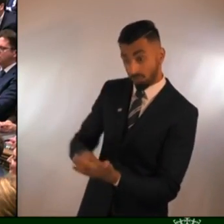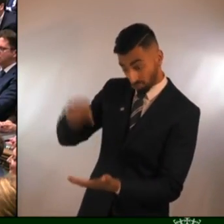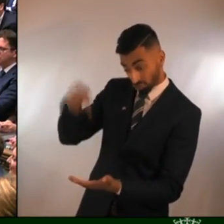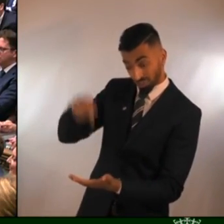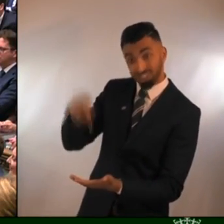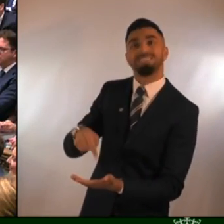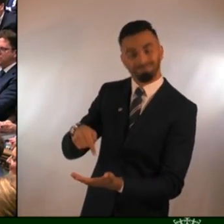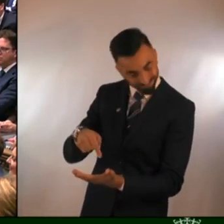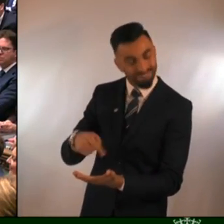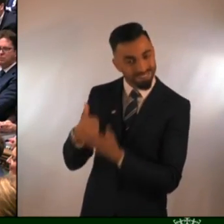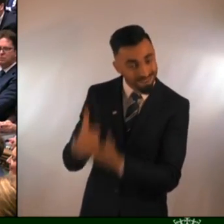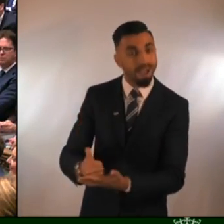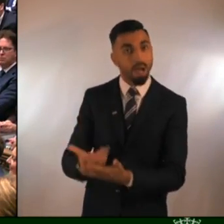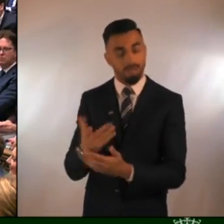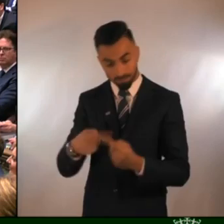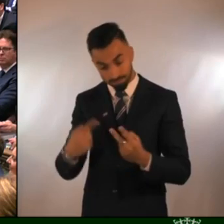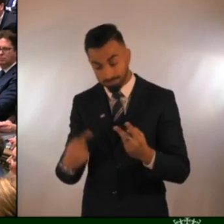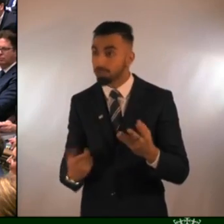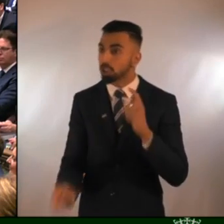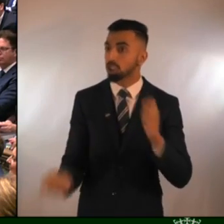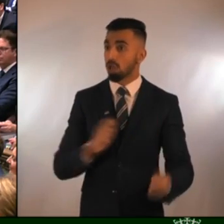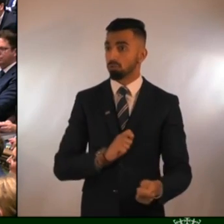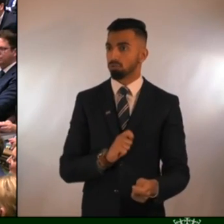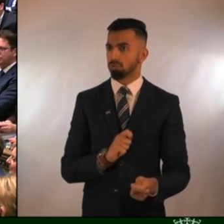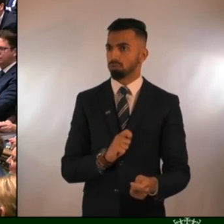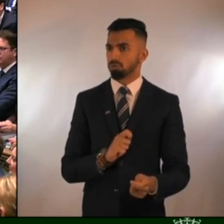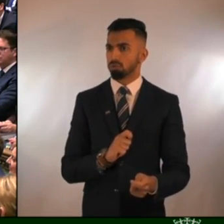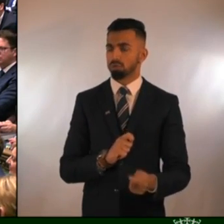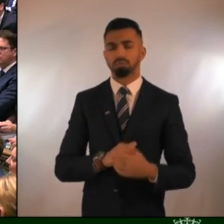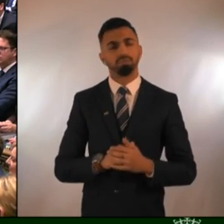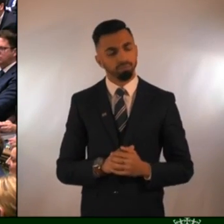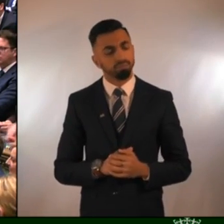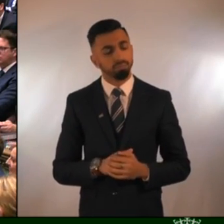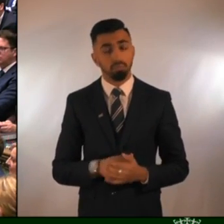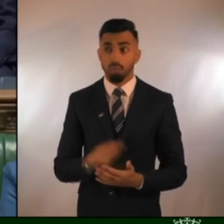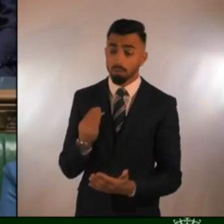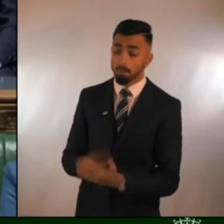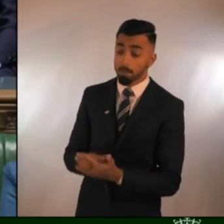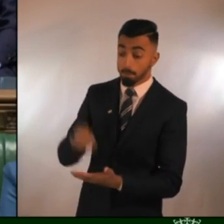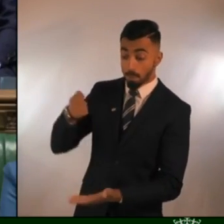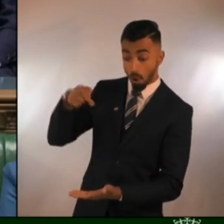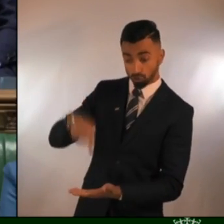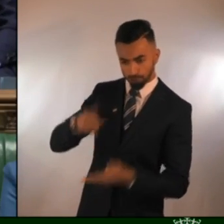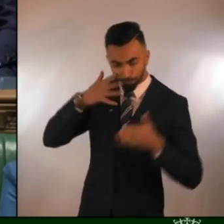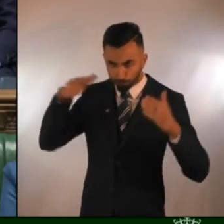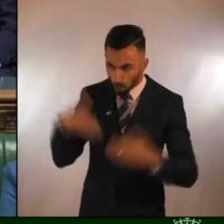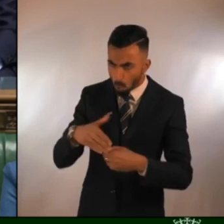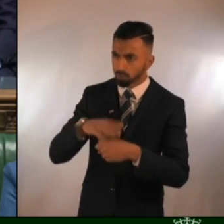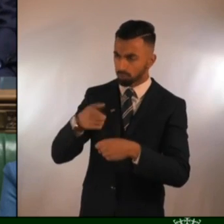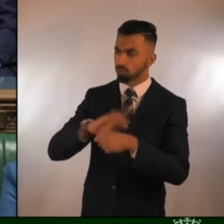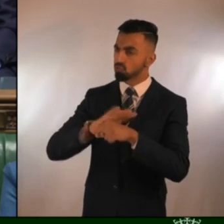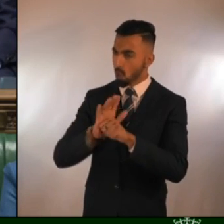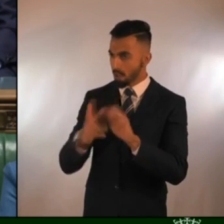Yes, as we deal with coronavirus, it is a budget that provides for security today, but it is also a plan